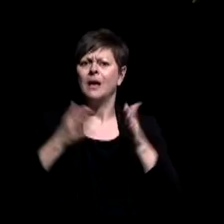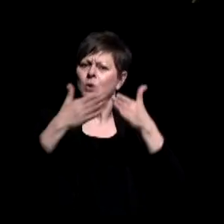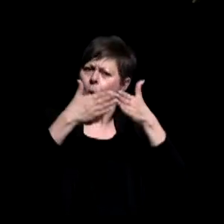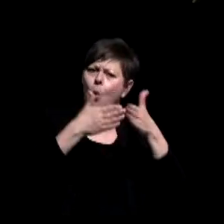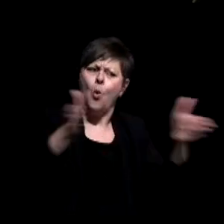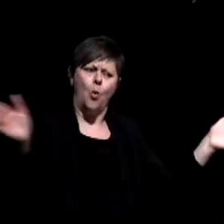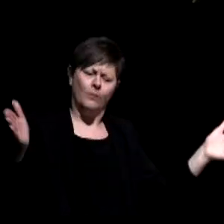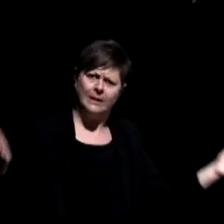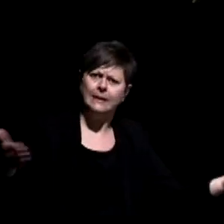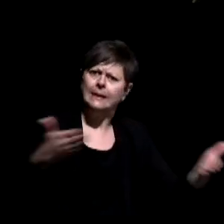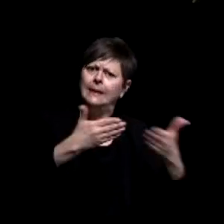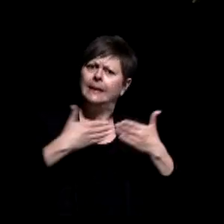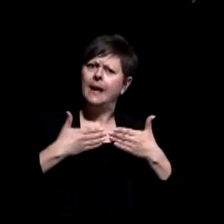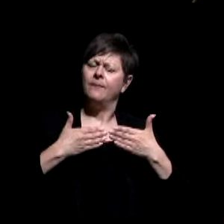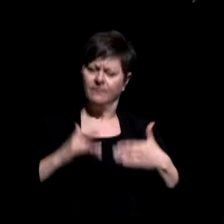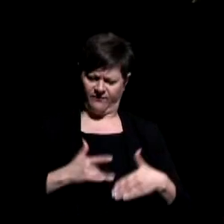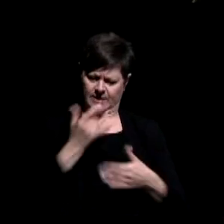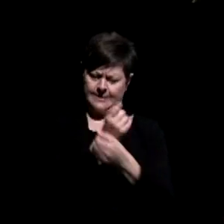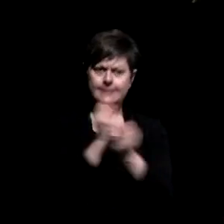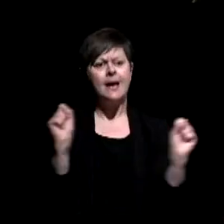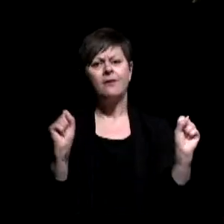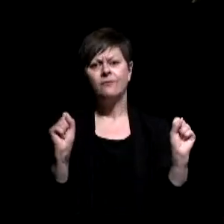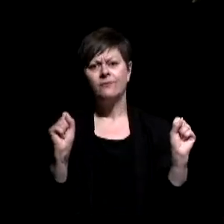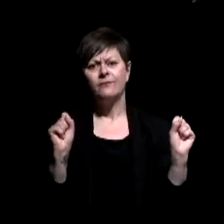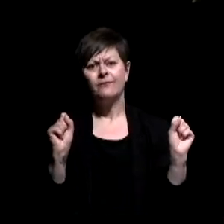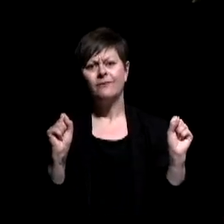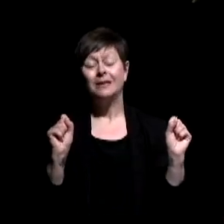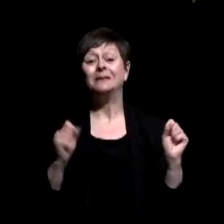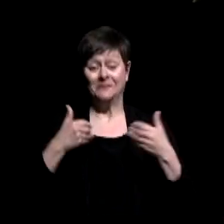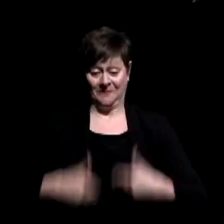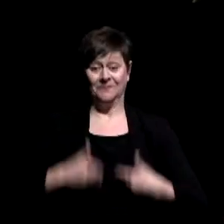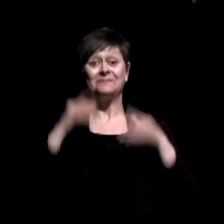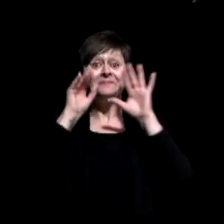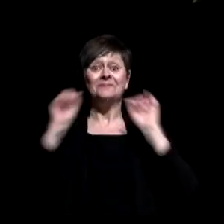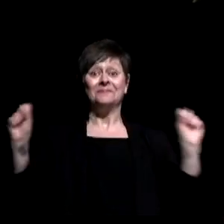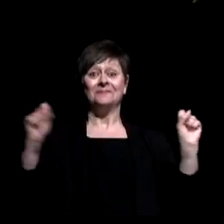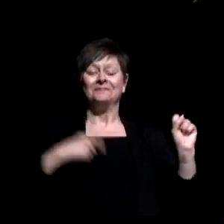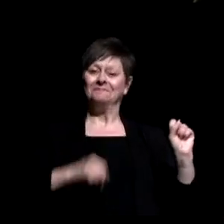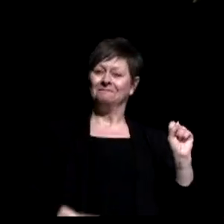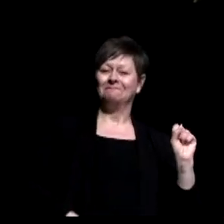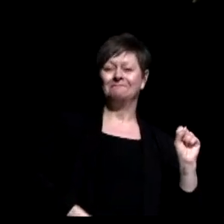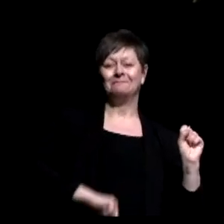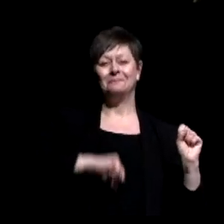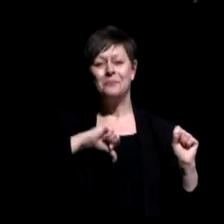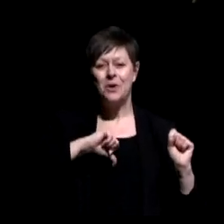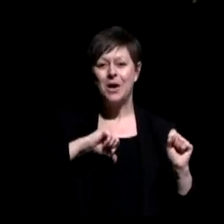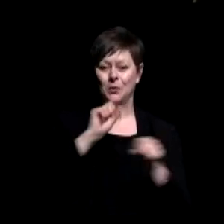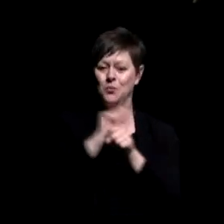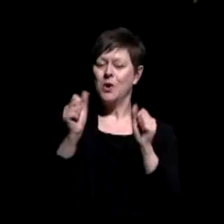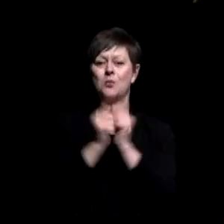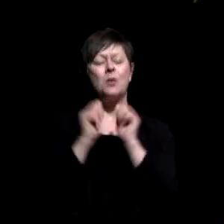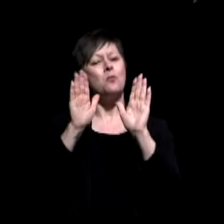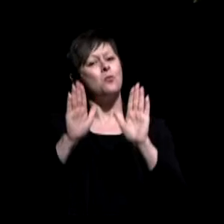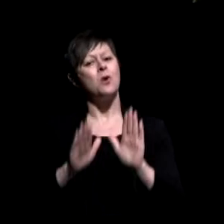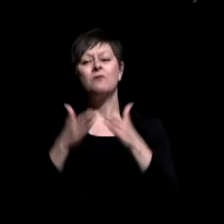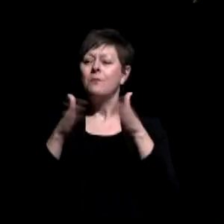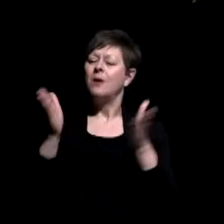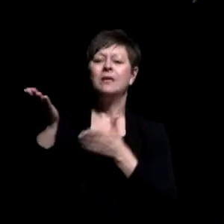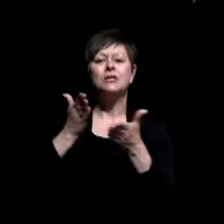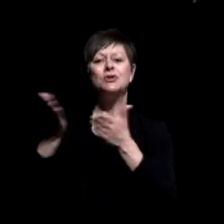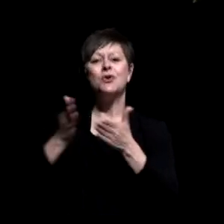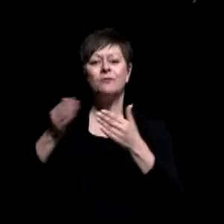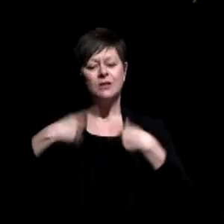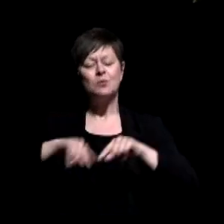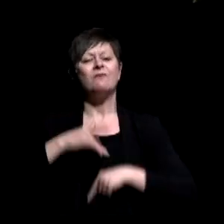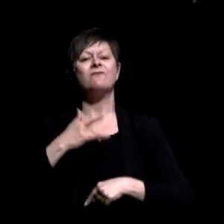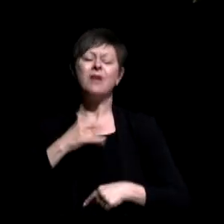come and be safe. As Premier, I'm proud to lead a dedicated and creative public service who has a sense of pride in our